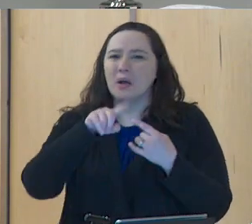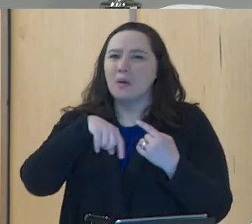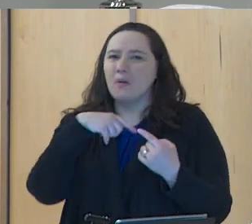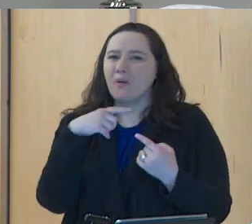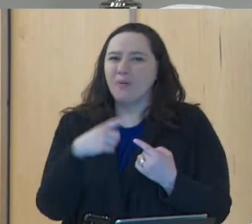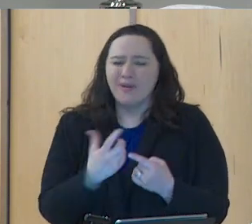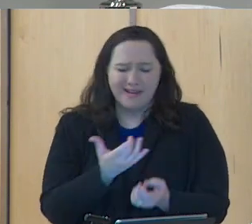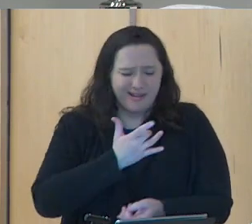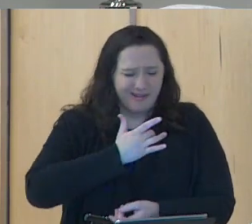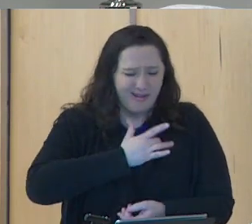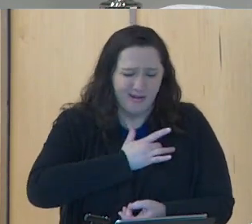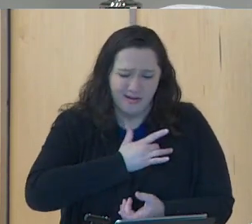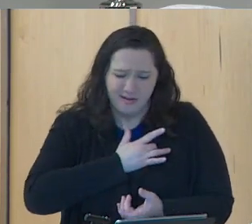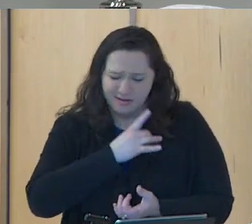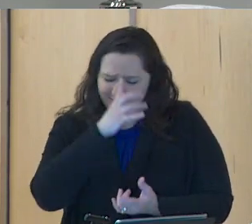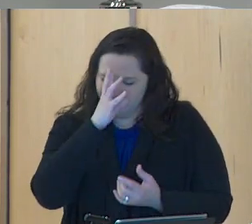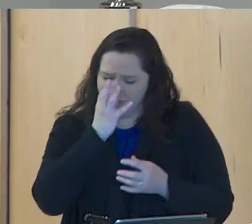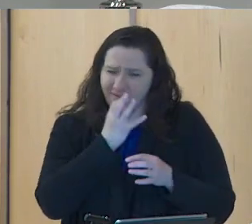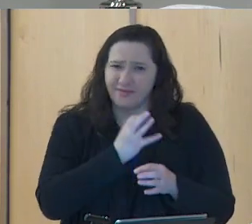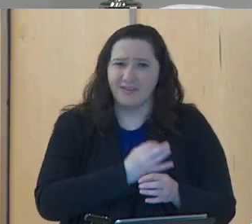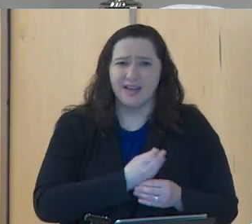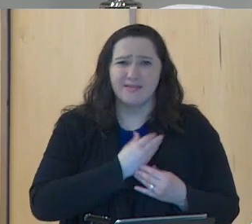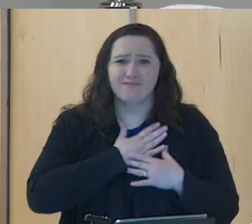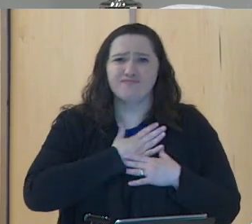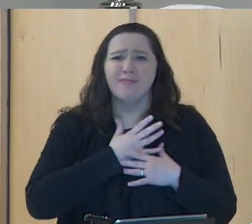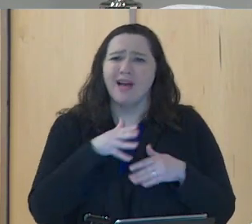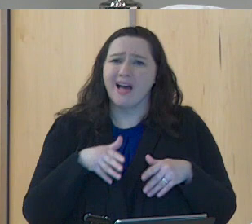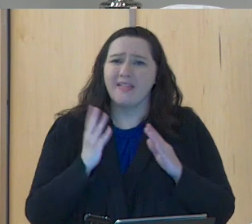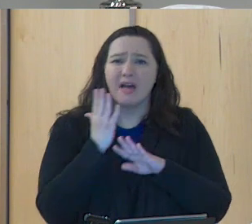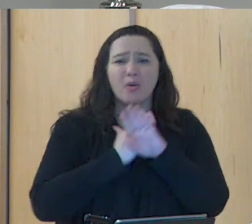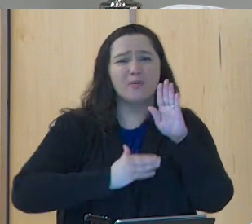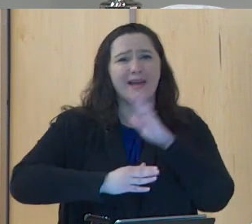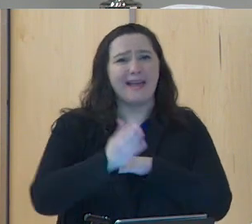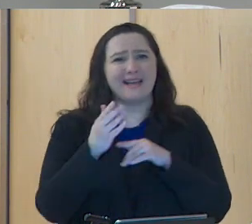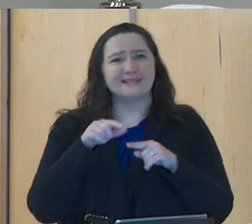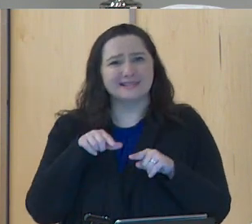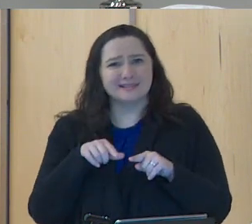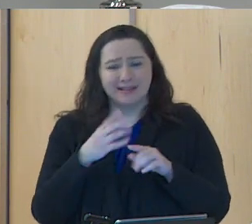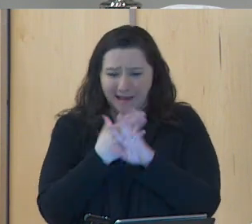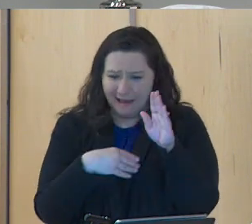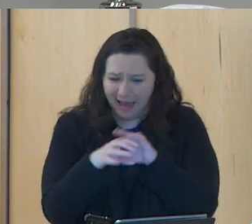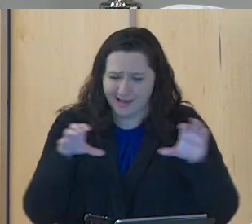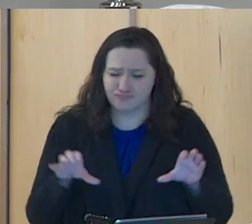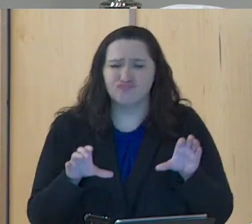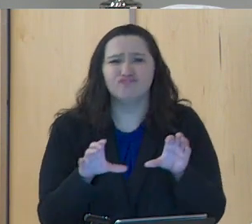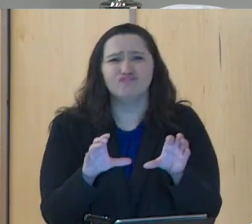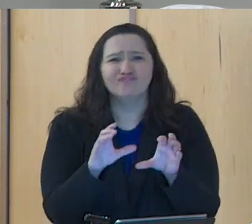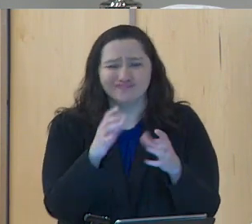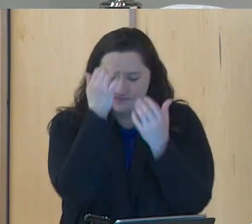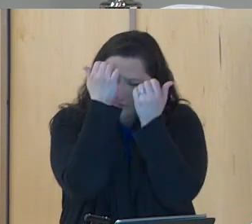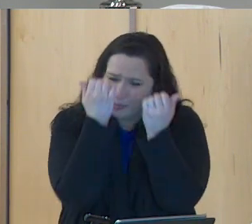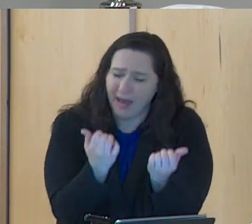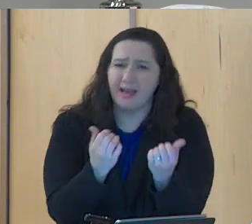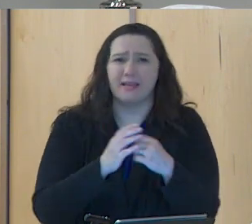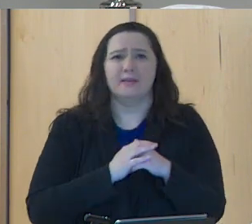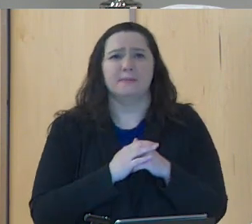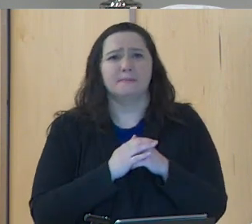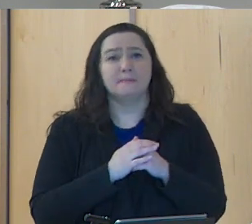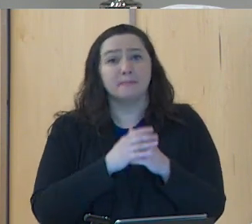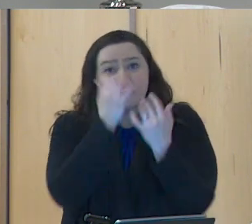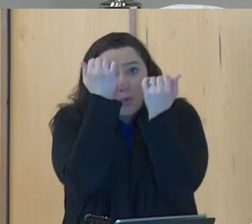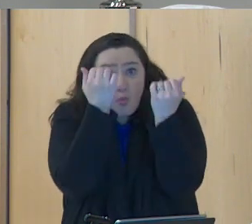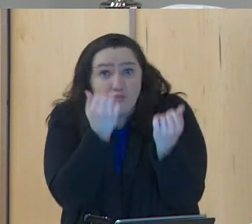heart to faith, he also will empower our hands to obey. And when we obey the promises of